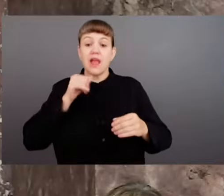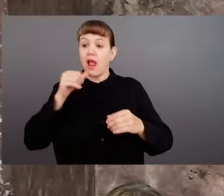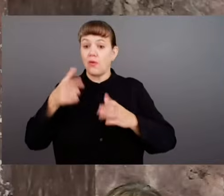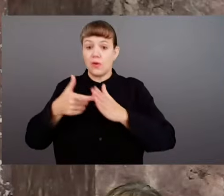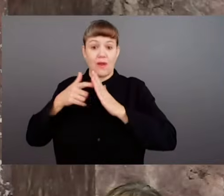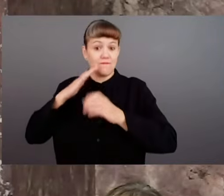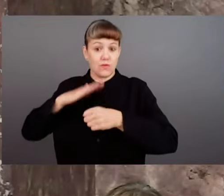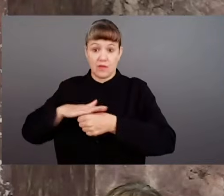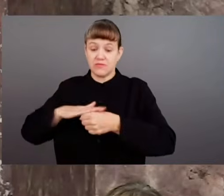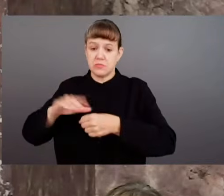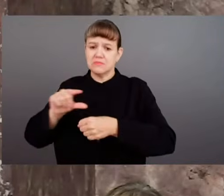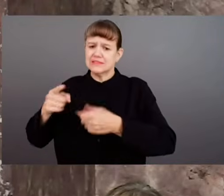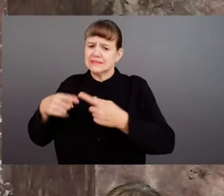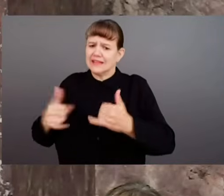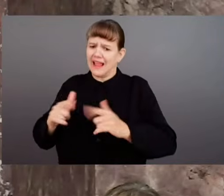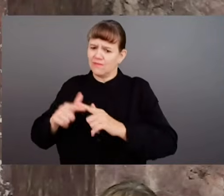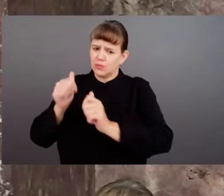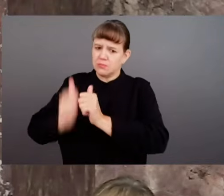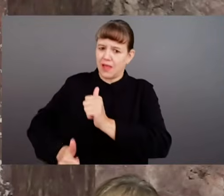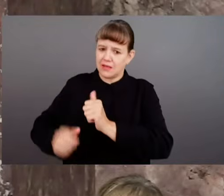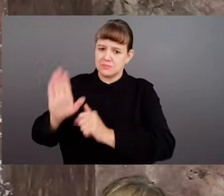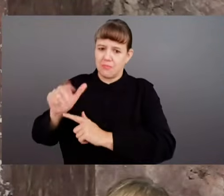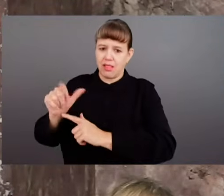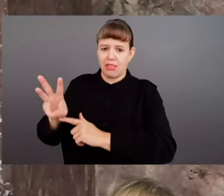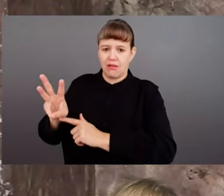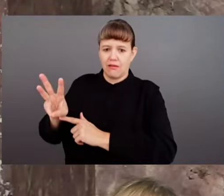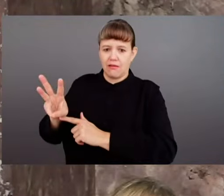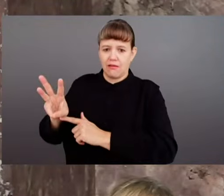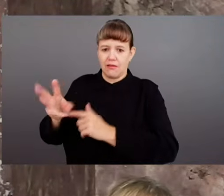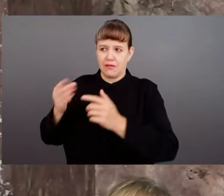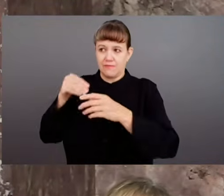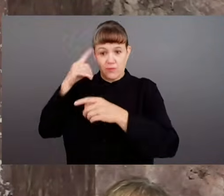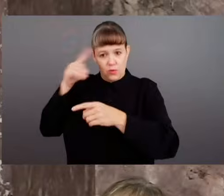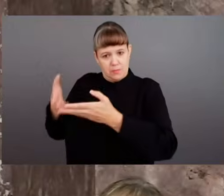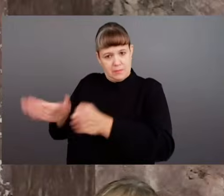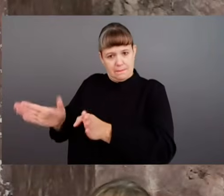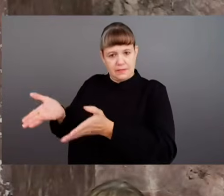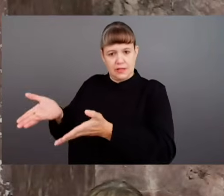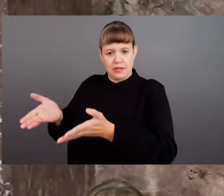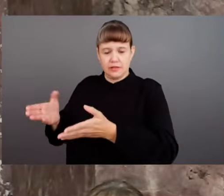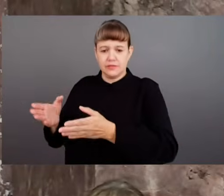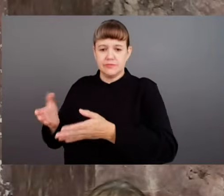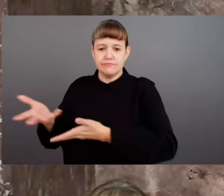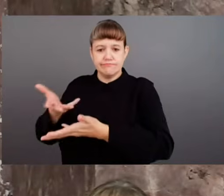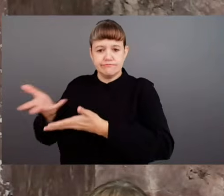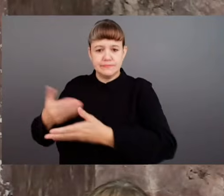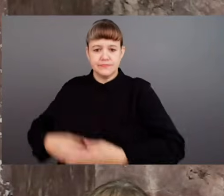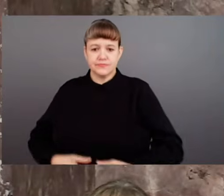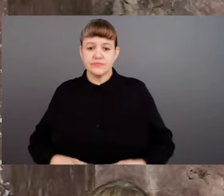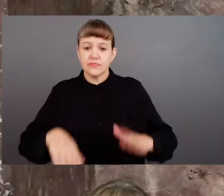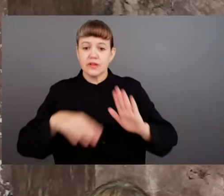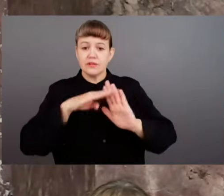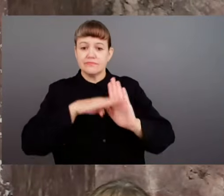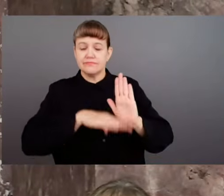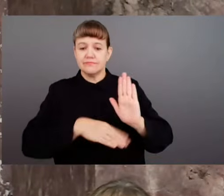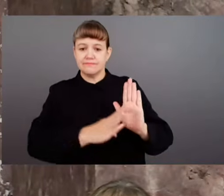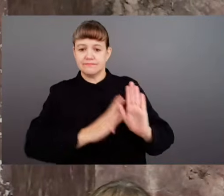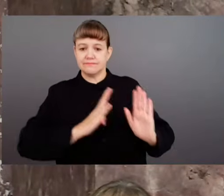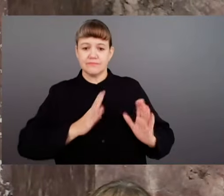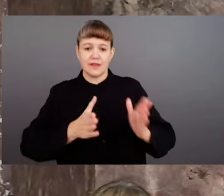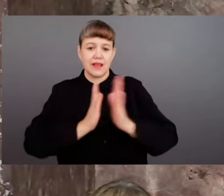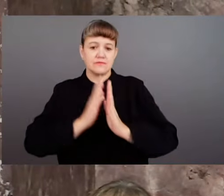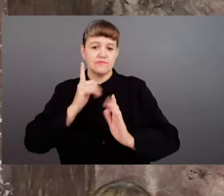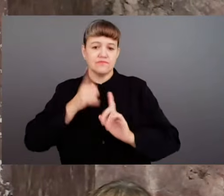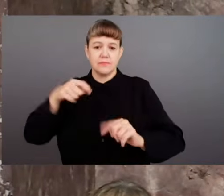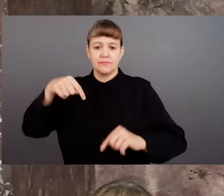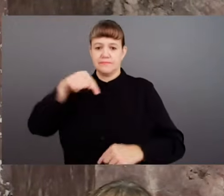The proposed amendments respond to direct requests from the Union of BC Municipalities, local governments and First Nations, and will improve government-to-government relationships